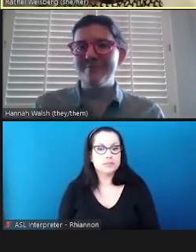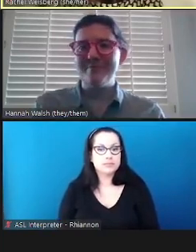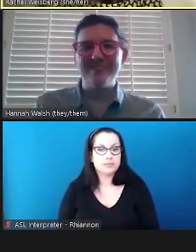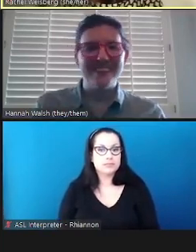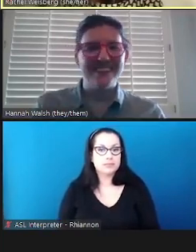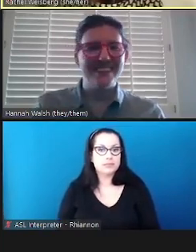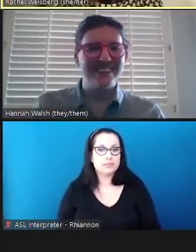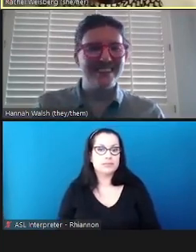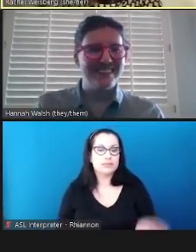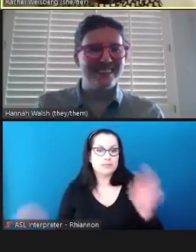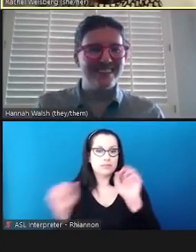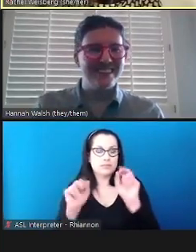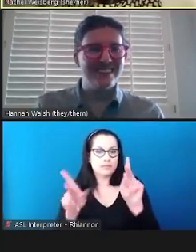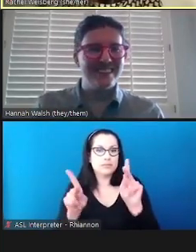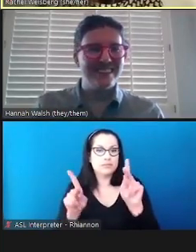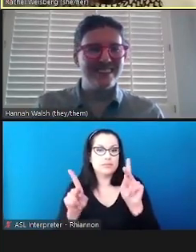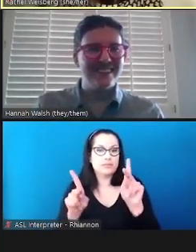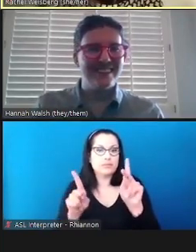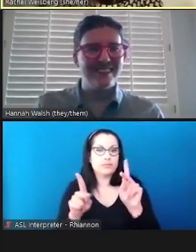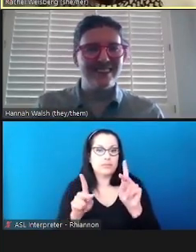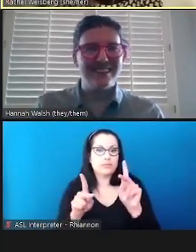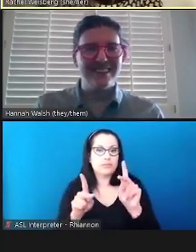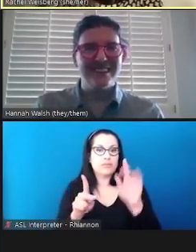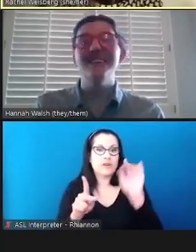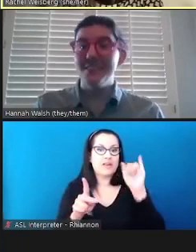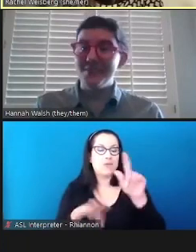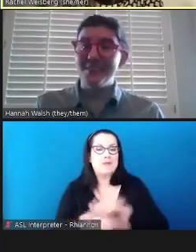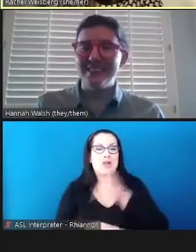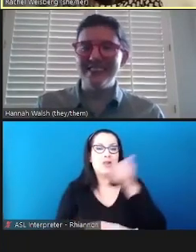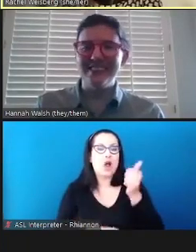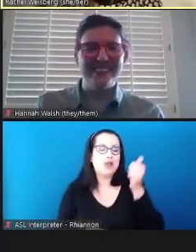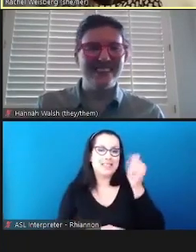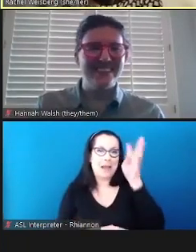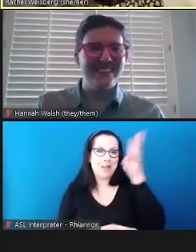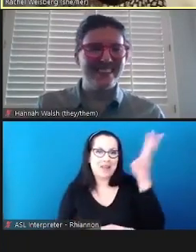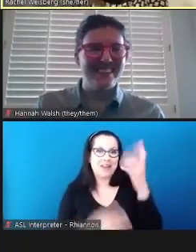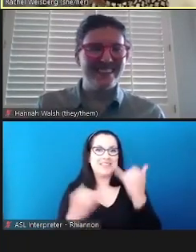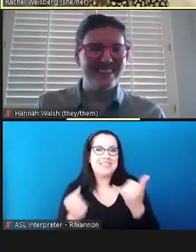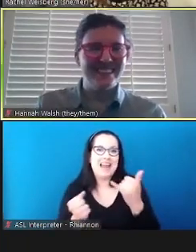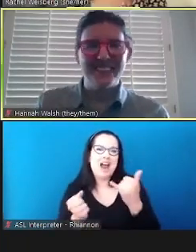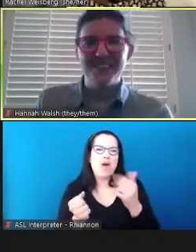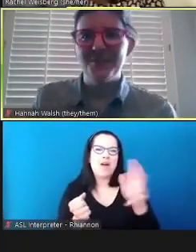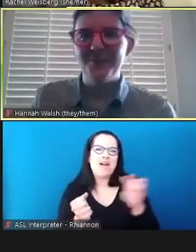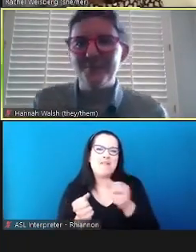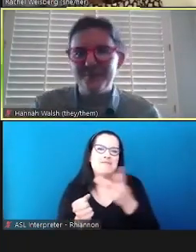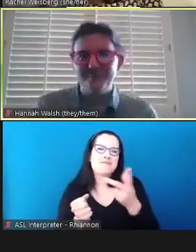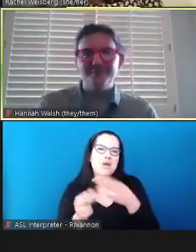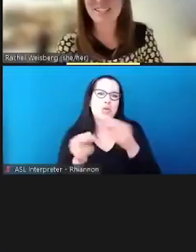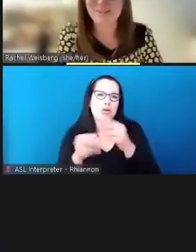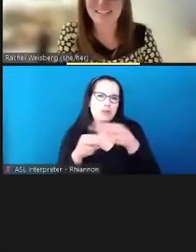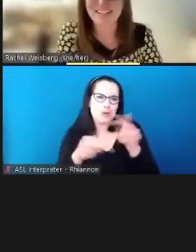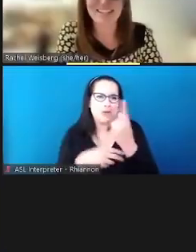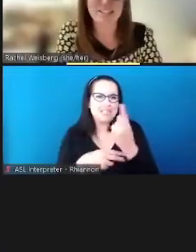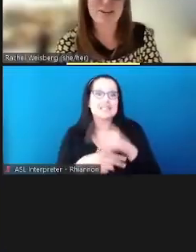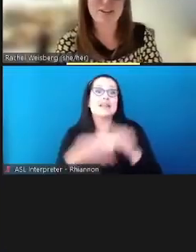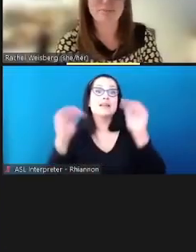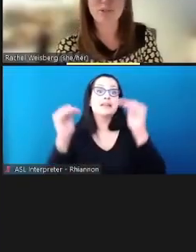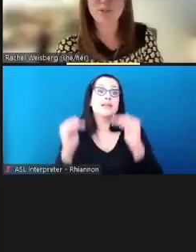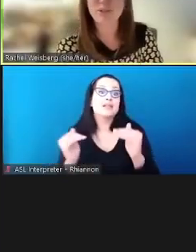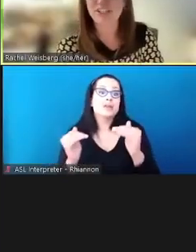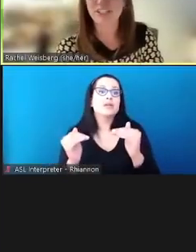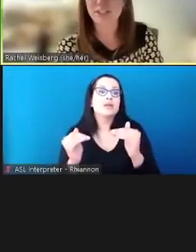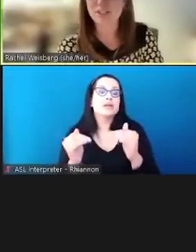Okay. Well, that was our longest hypothetical. We have a couple shorter ones now. And this next one is